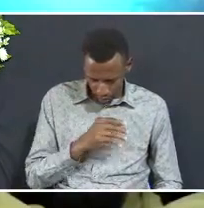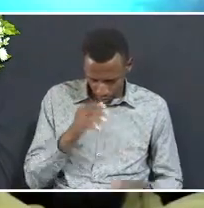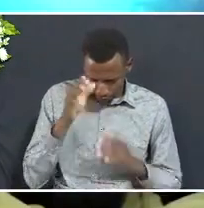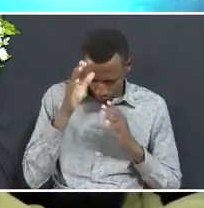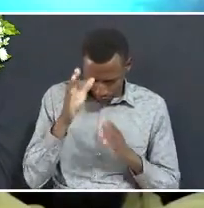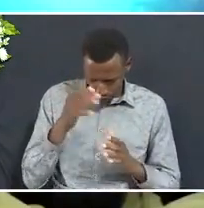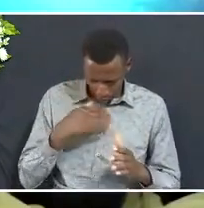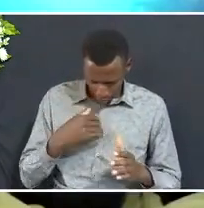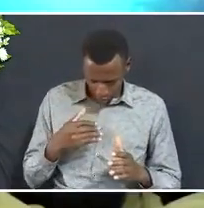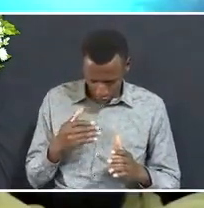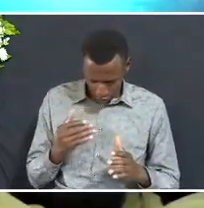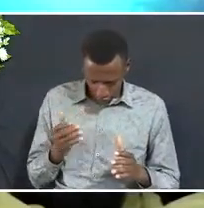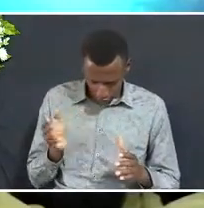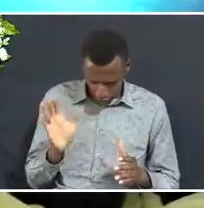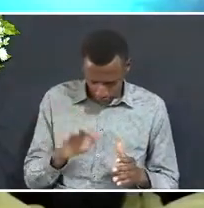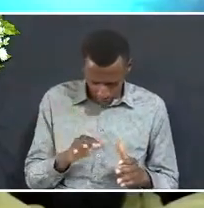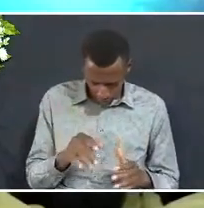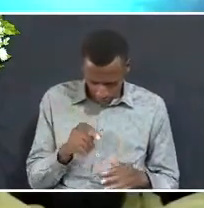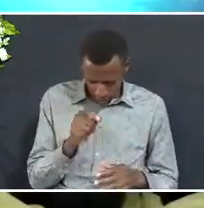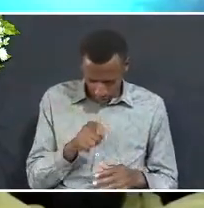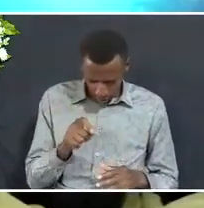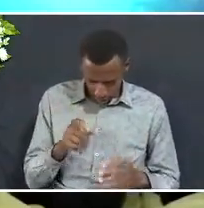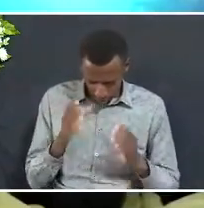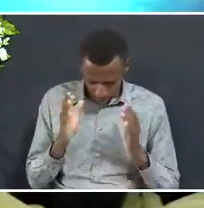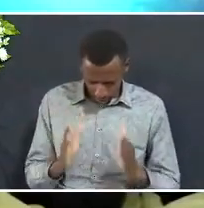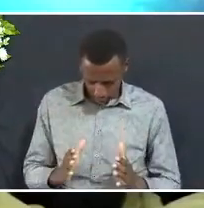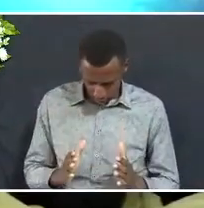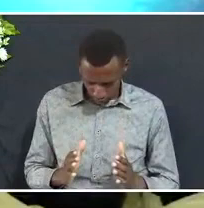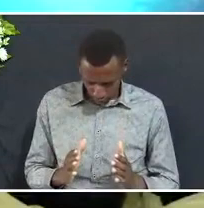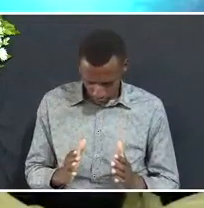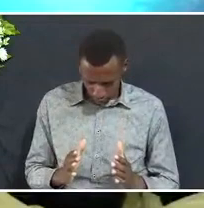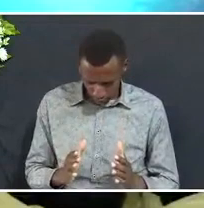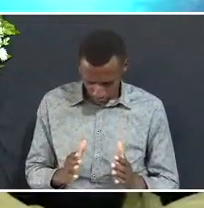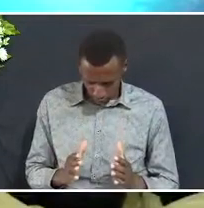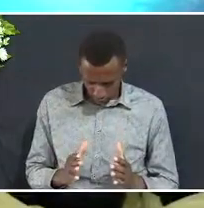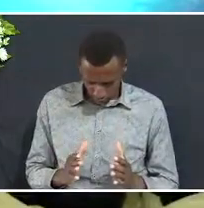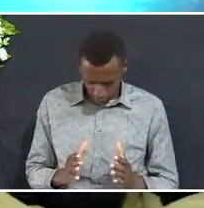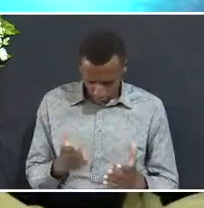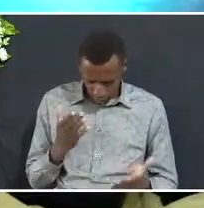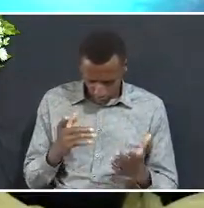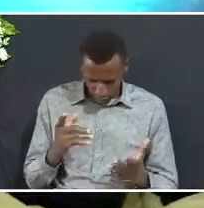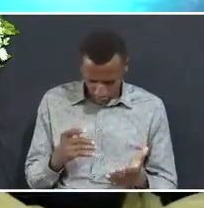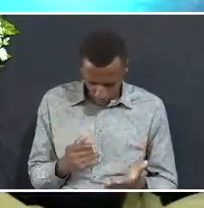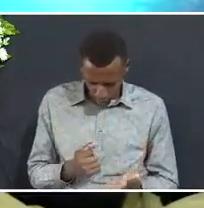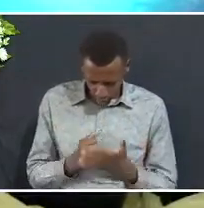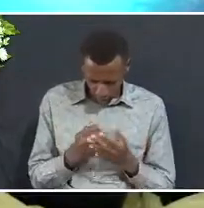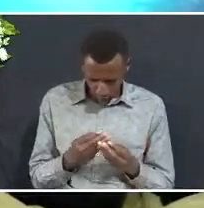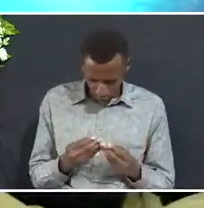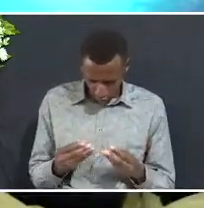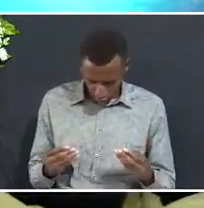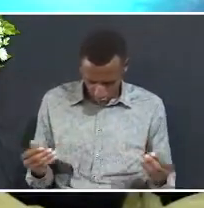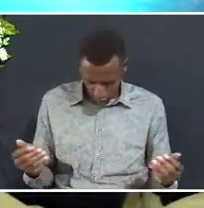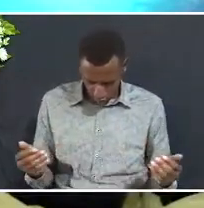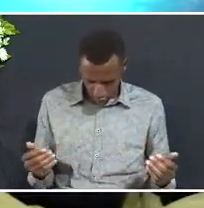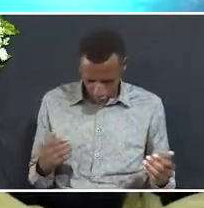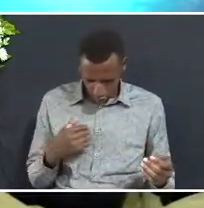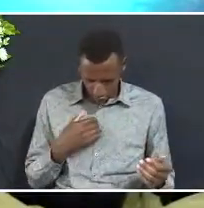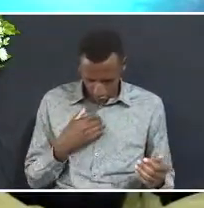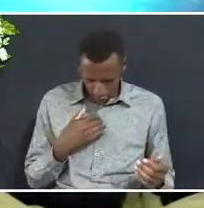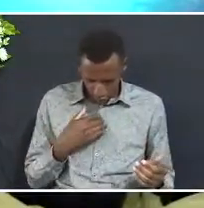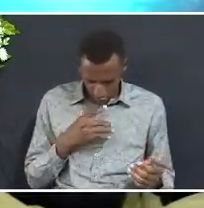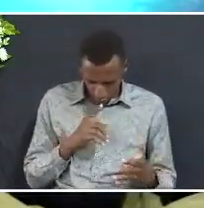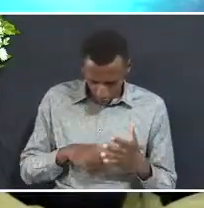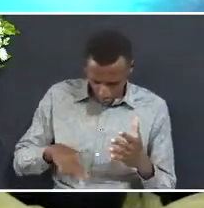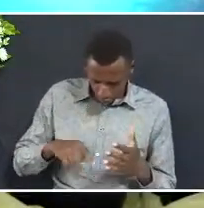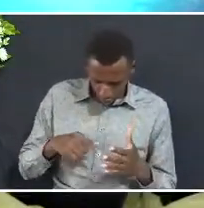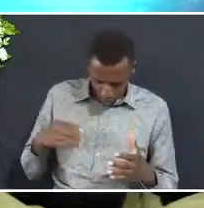want to commit each and every prayer request that has been lifted up with the throne of thy grace. May you intervene in a very special way. What we have been